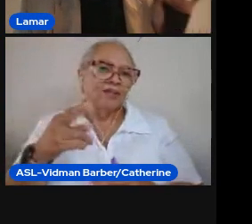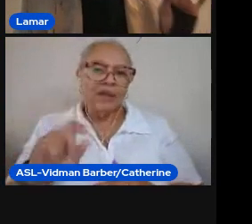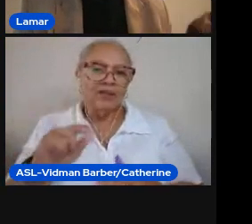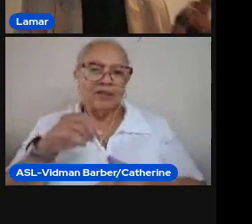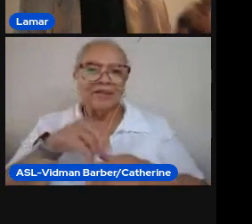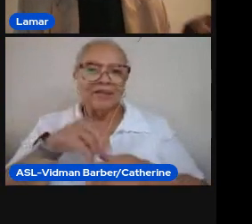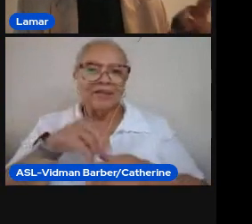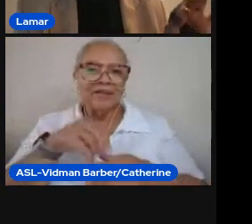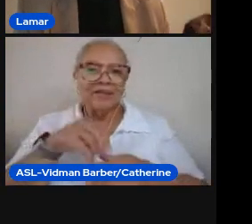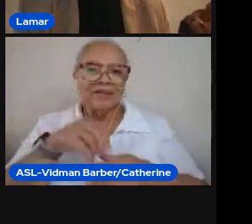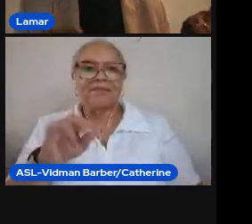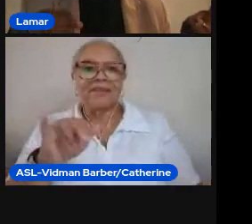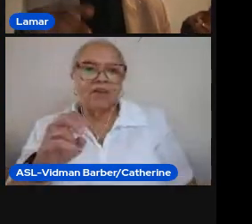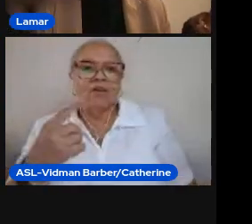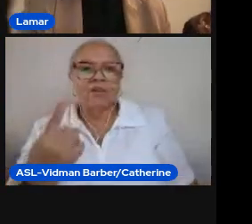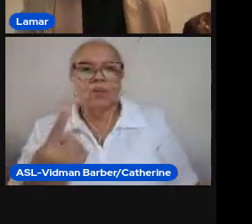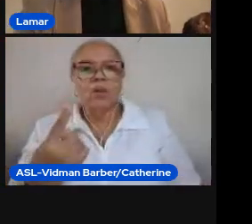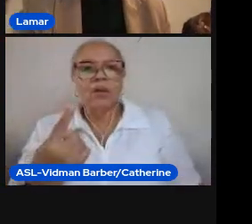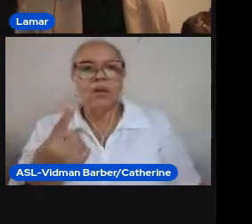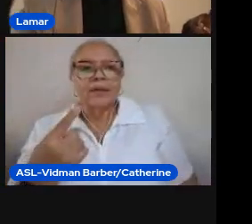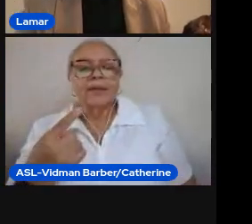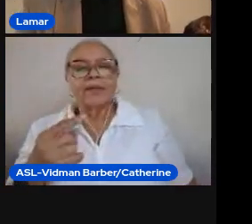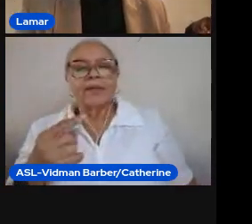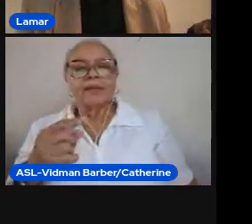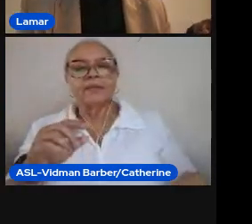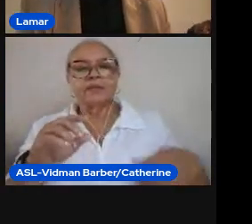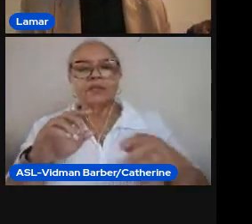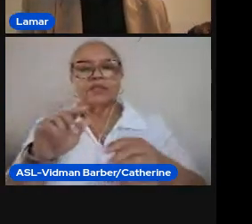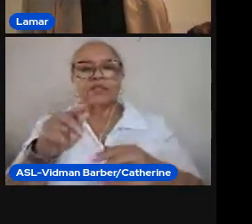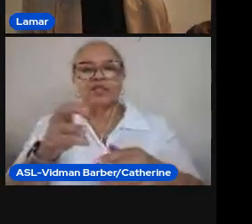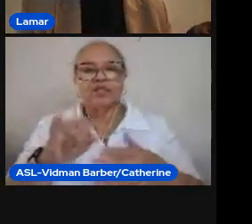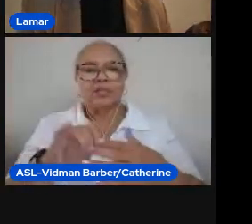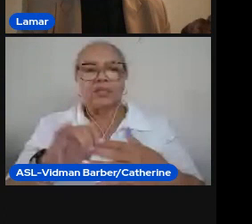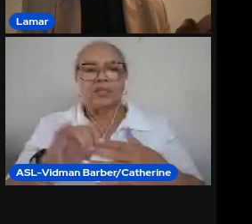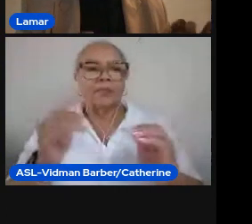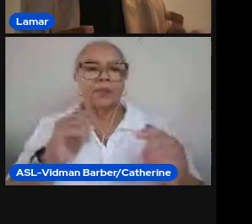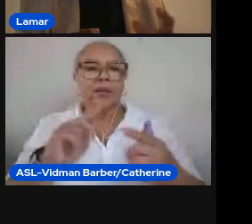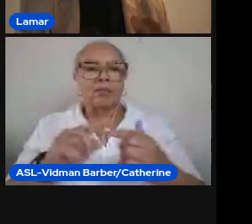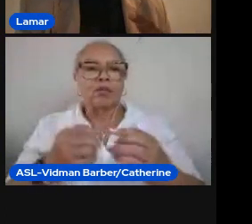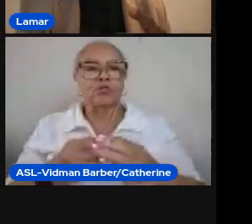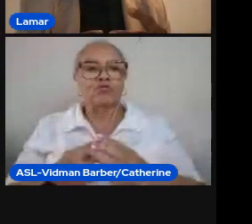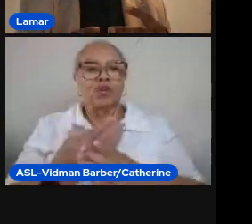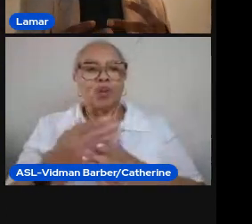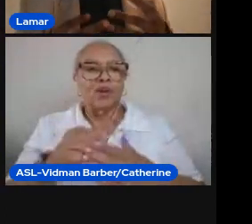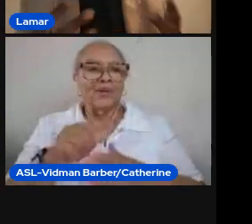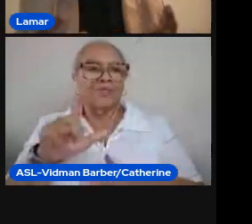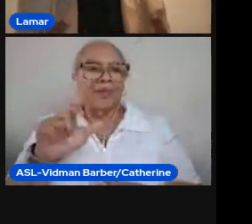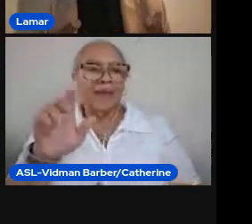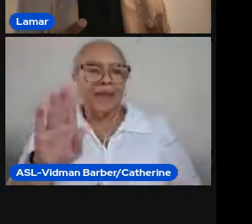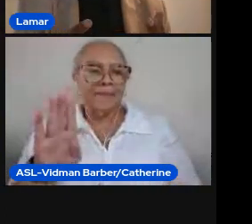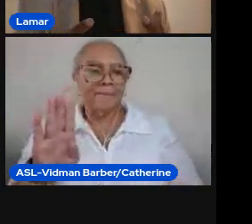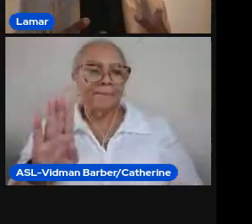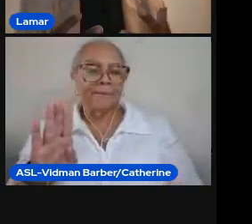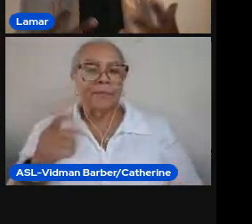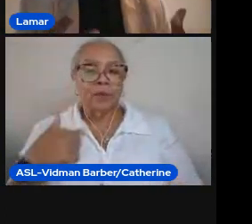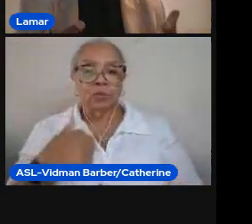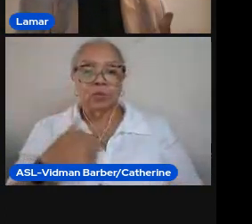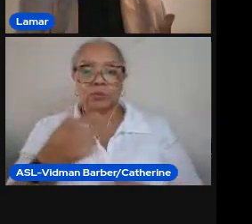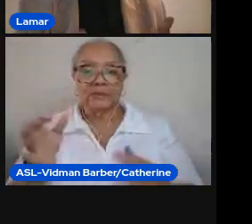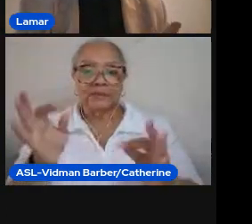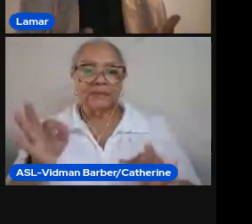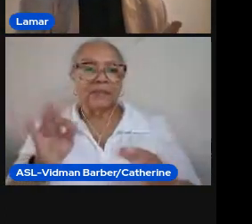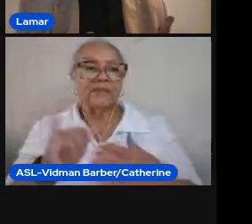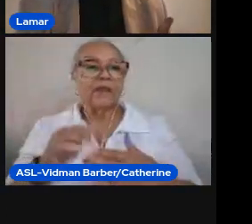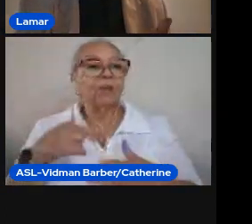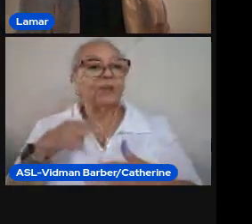of this one particular gene compared when grown in the lab? So we decided that we needed to